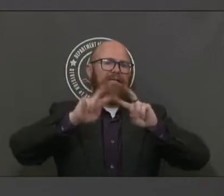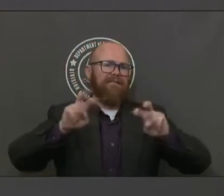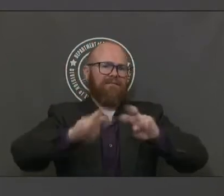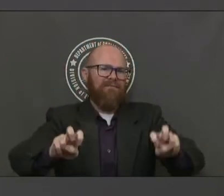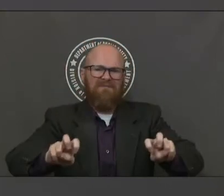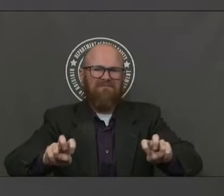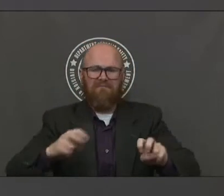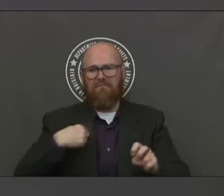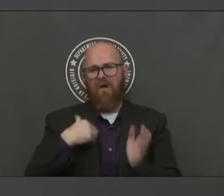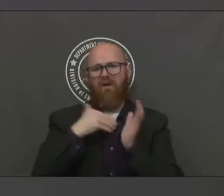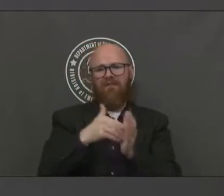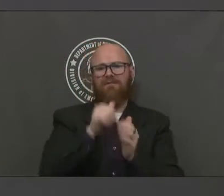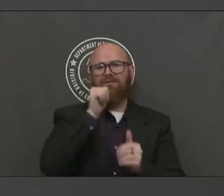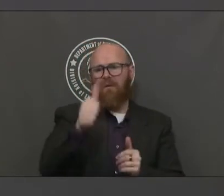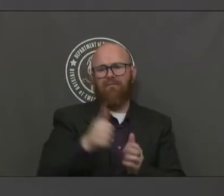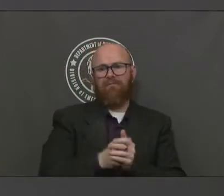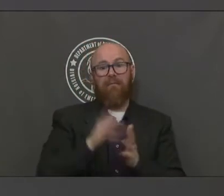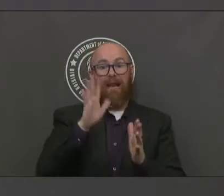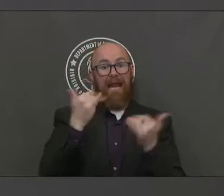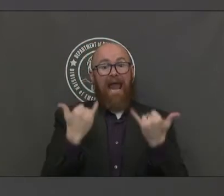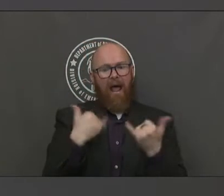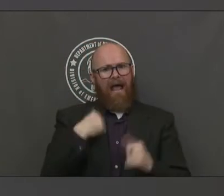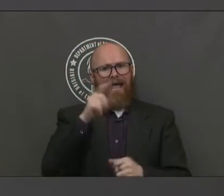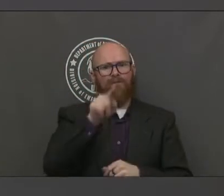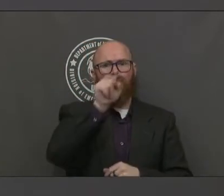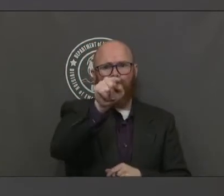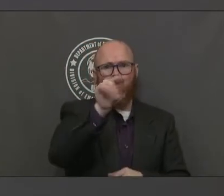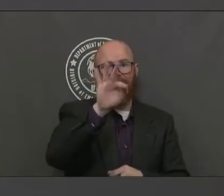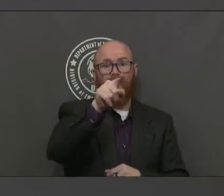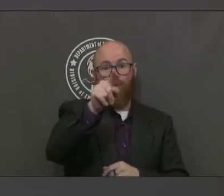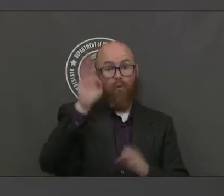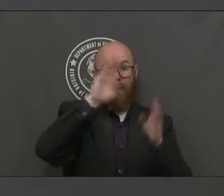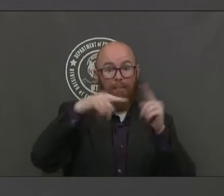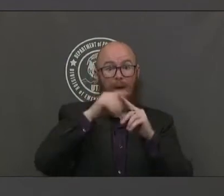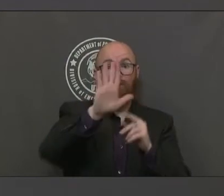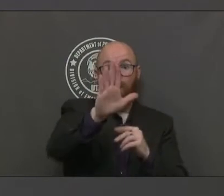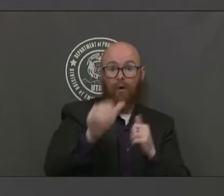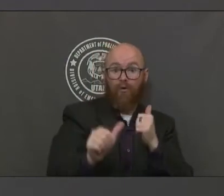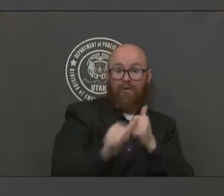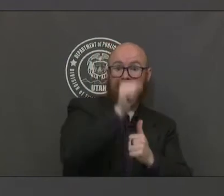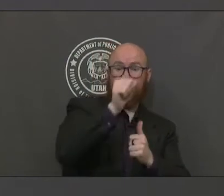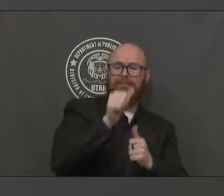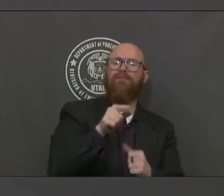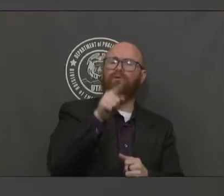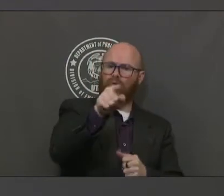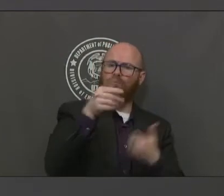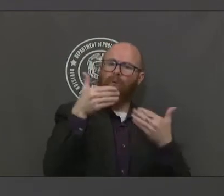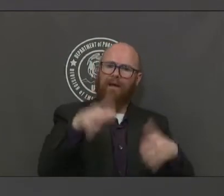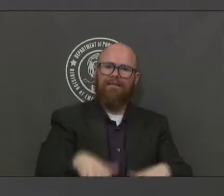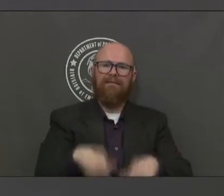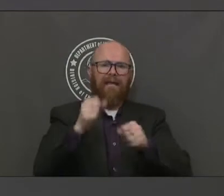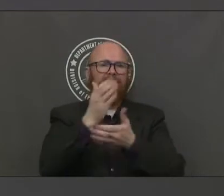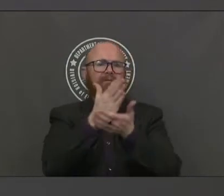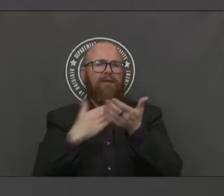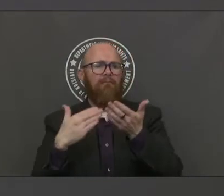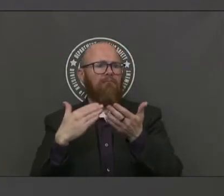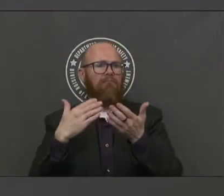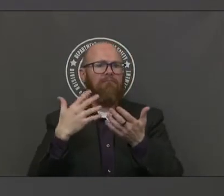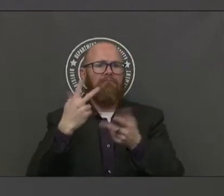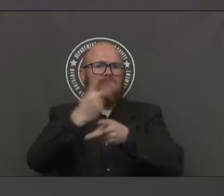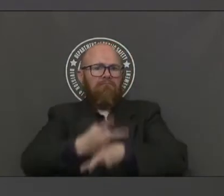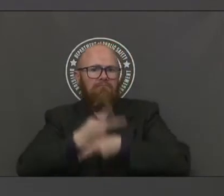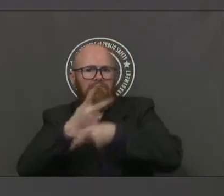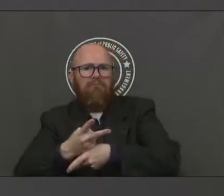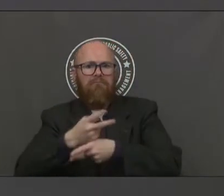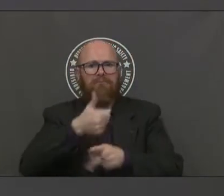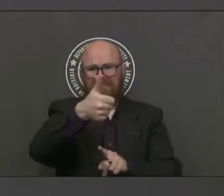now, if you're worried about your risk, it's low enough, then you need to take those precautions, and you need to get a